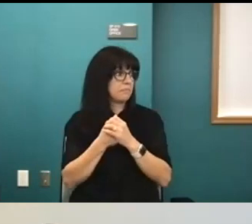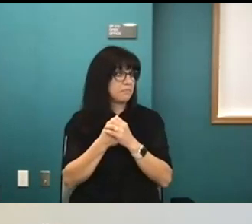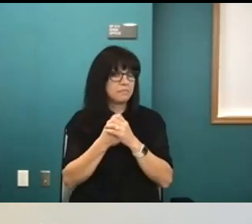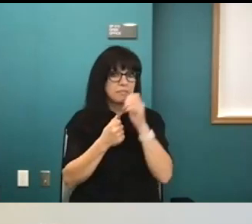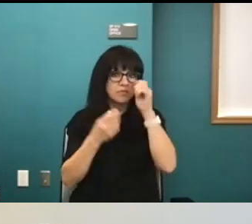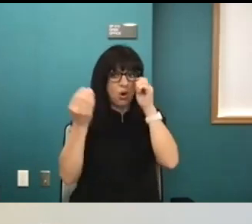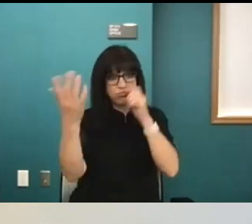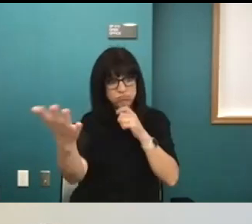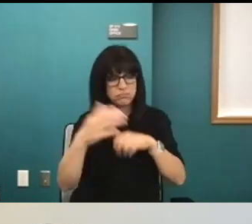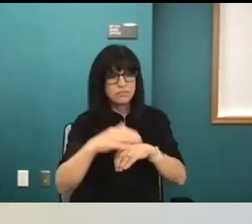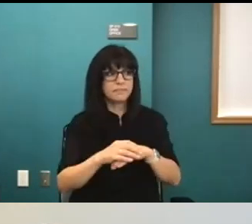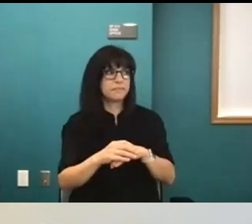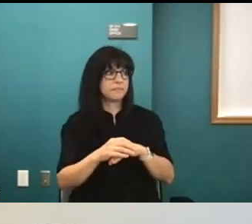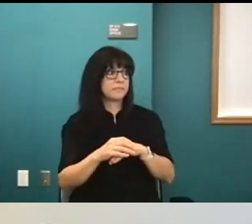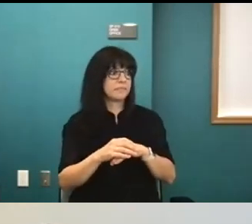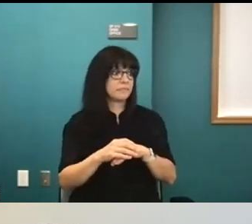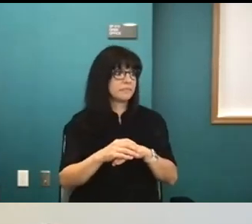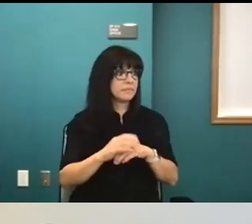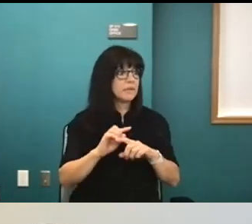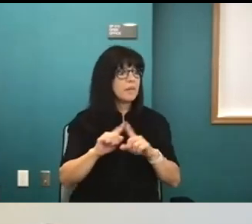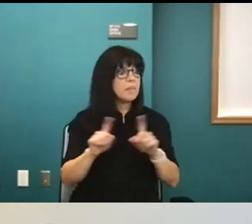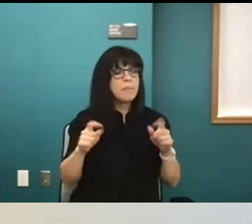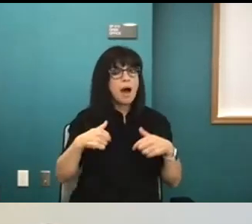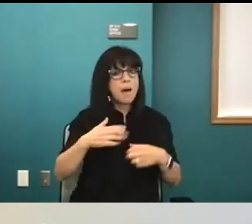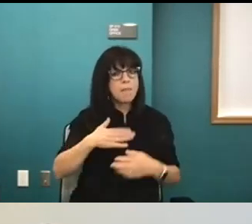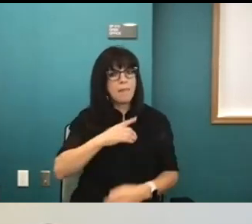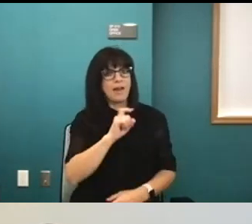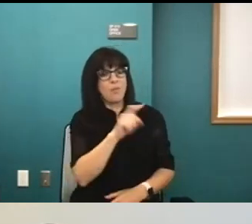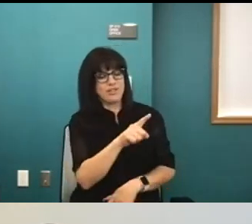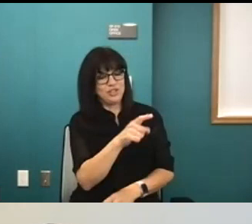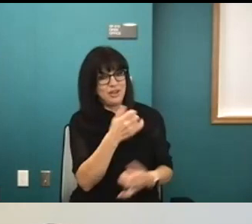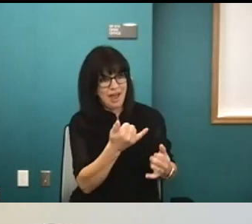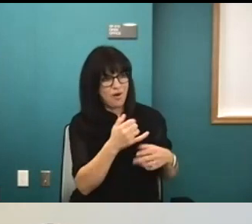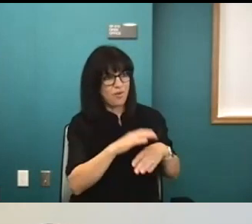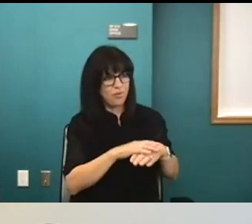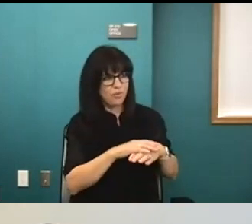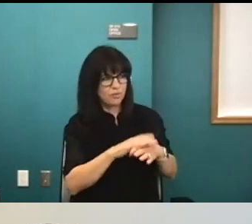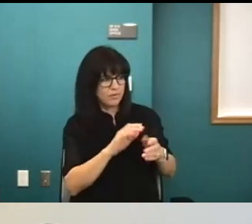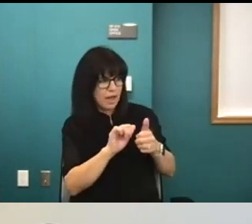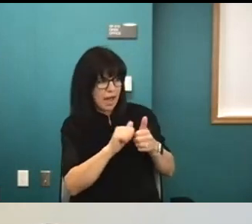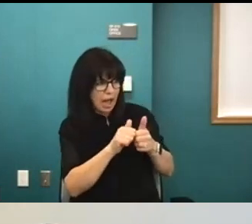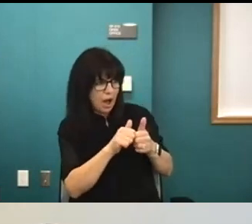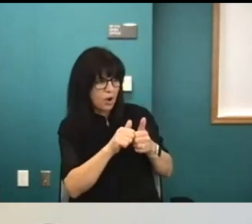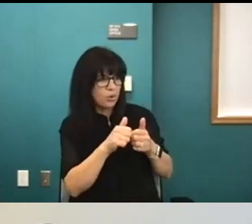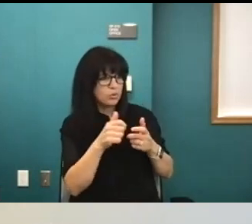So thank you. But my question was just the same about how do I listen